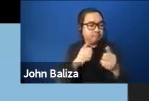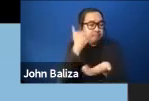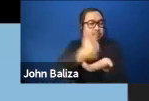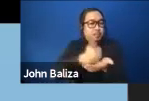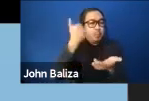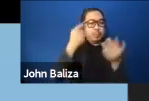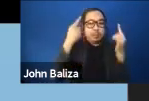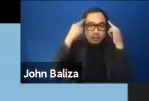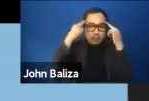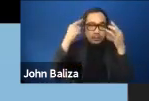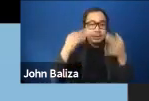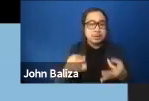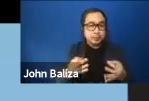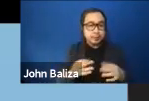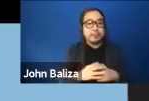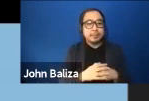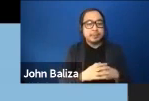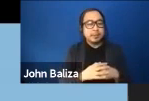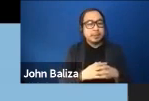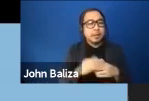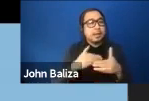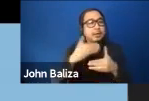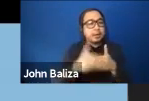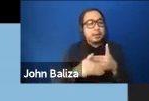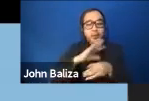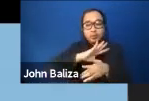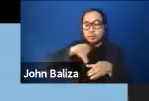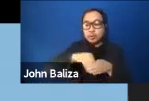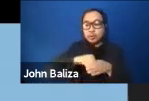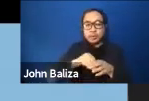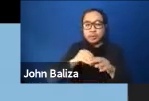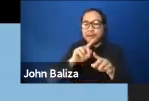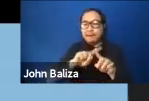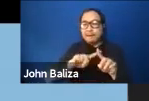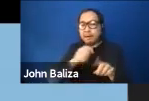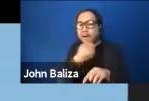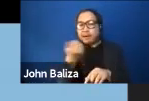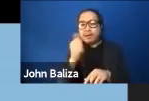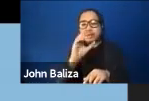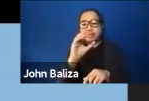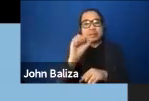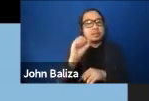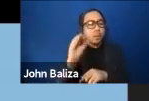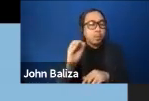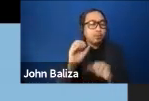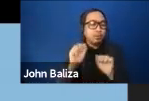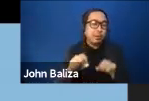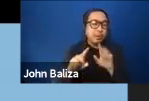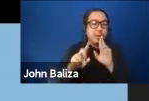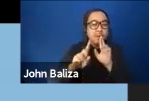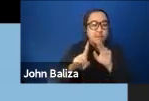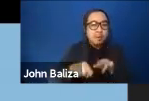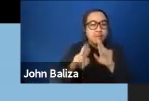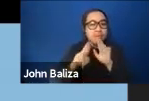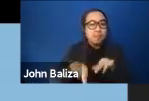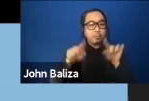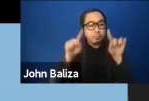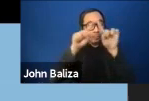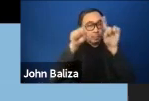we join with other CSO to do the report, the full report, where we try